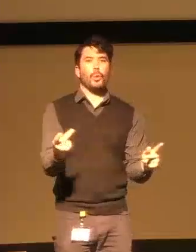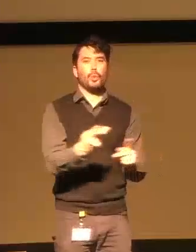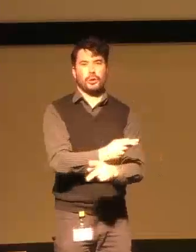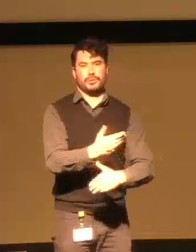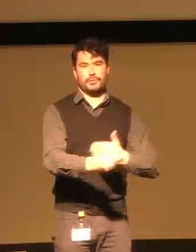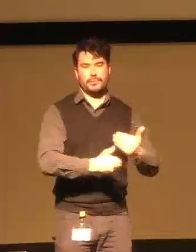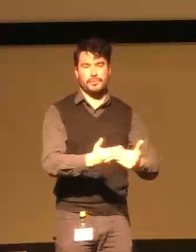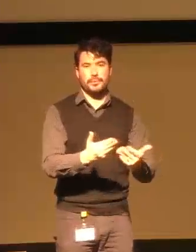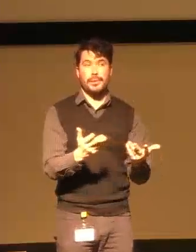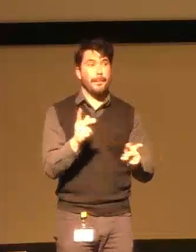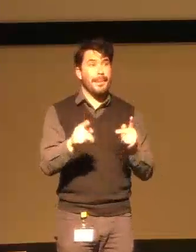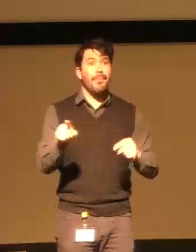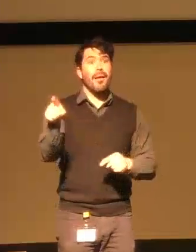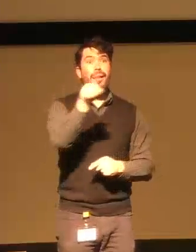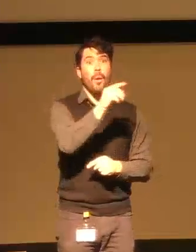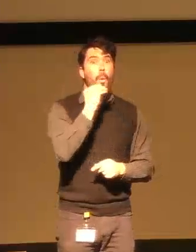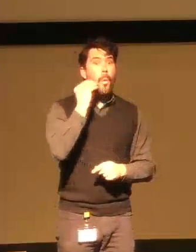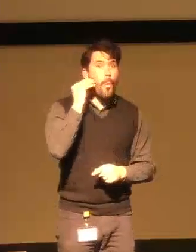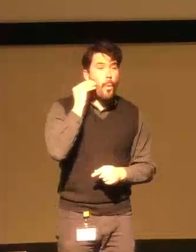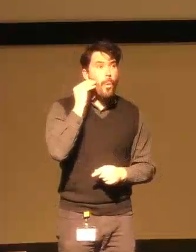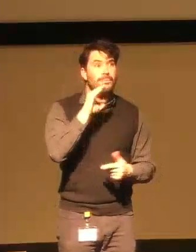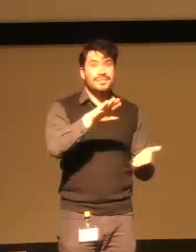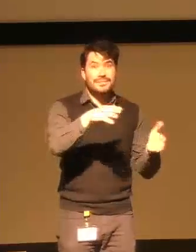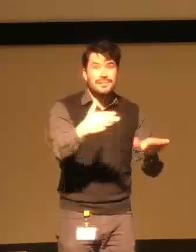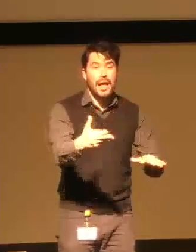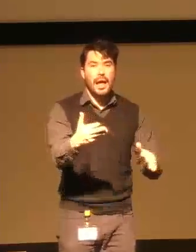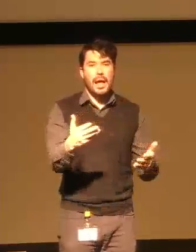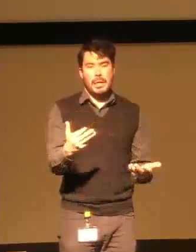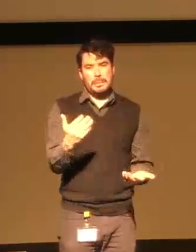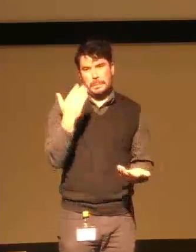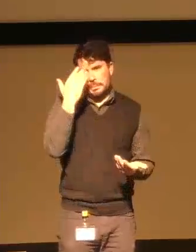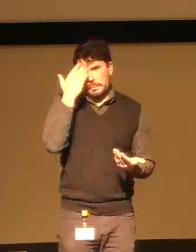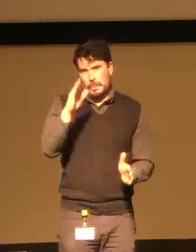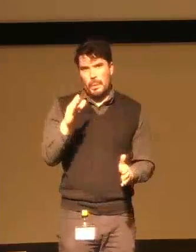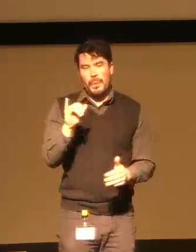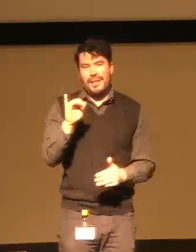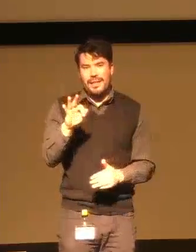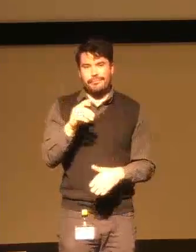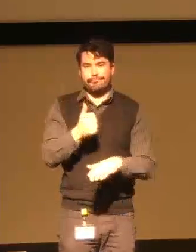people die at home, and others we don't know at the time whether that's related to COVID.